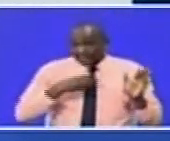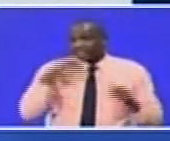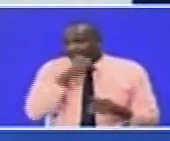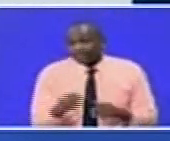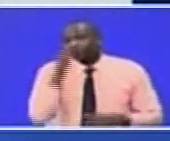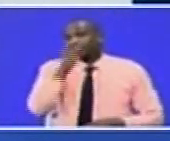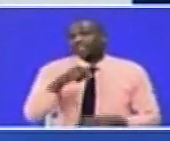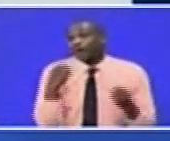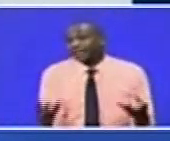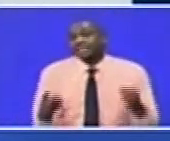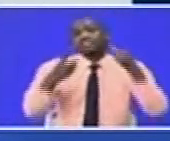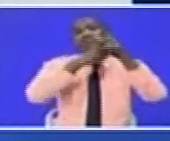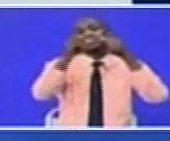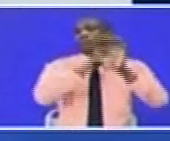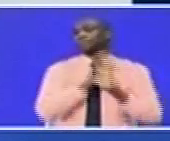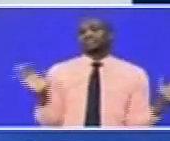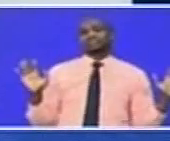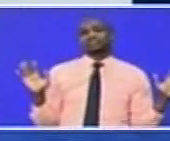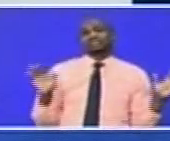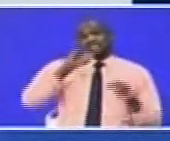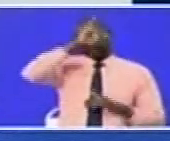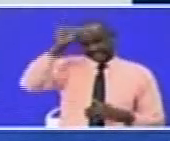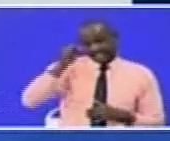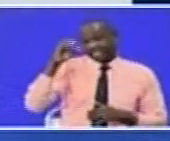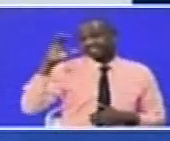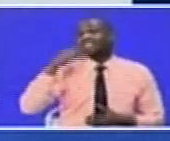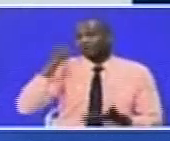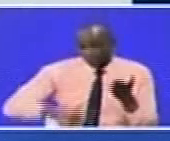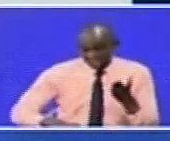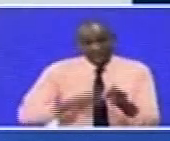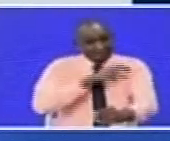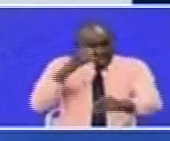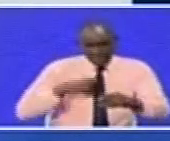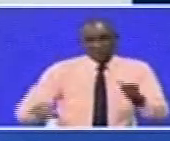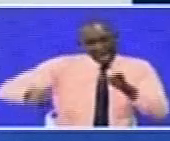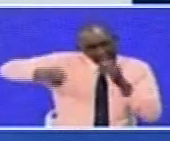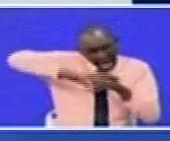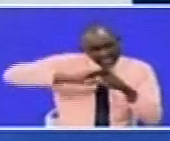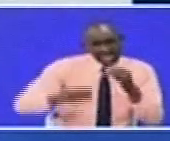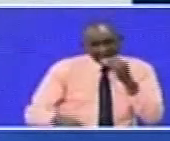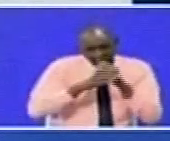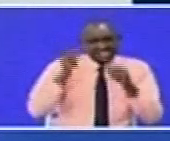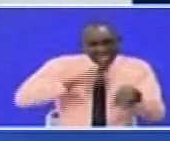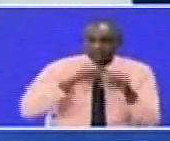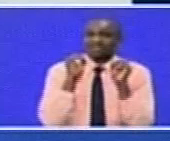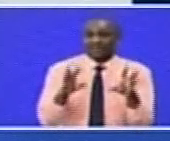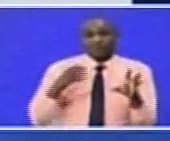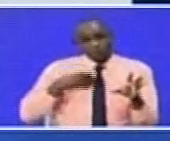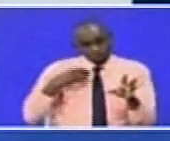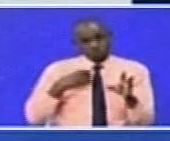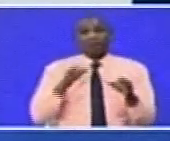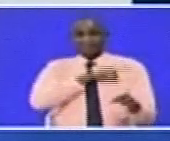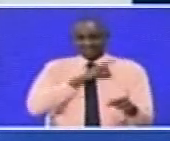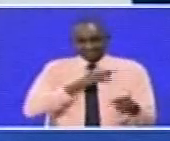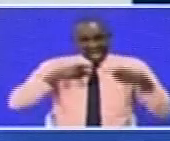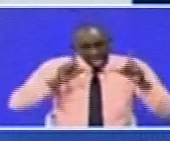the judges should be 70 years. JSC says it has no power to extend the retirement age or to confer benefits